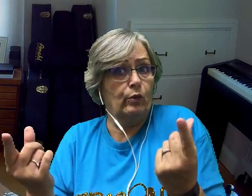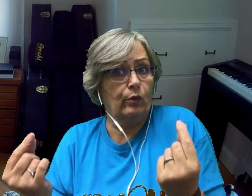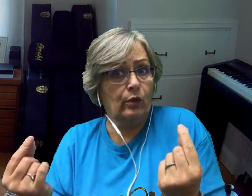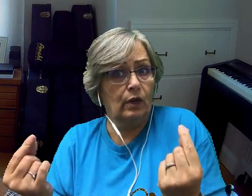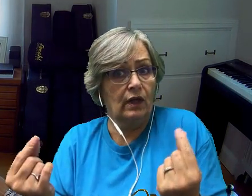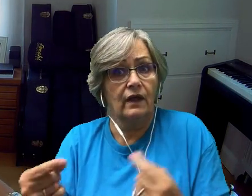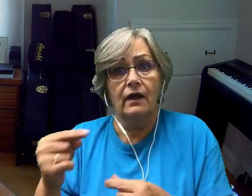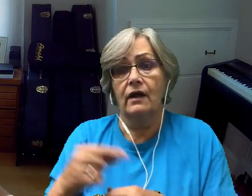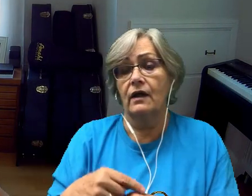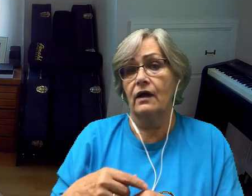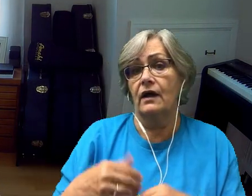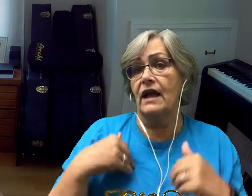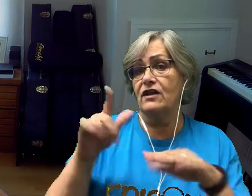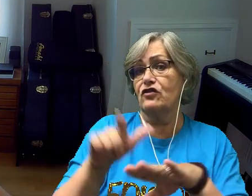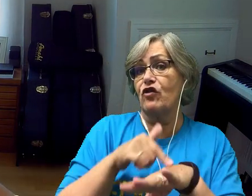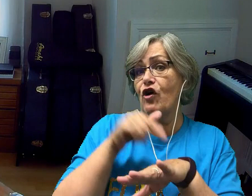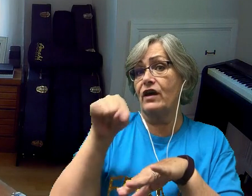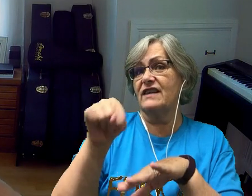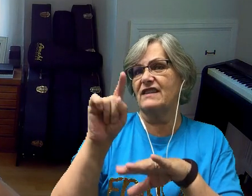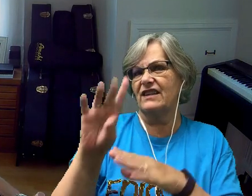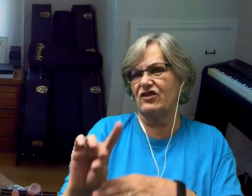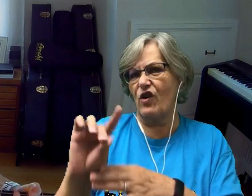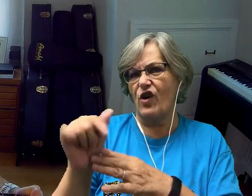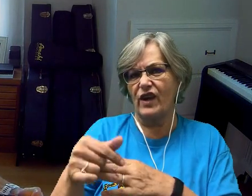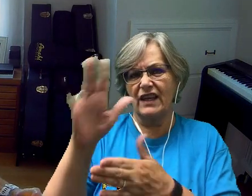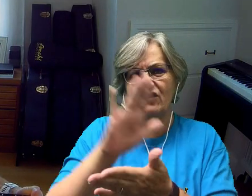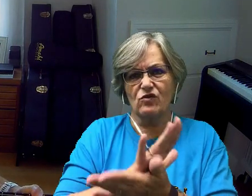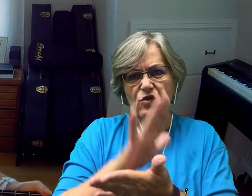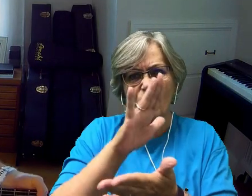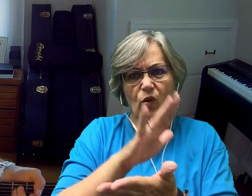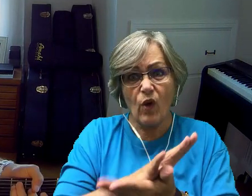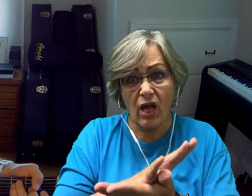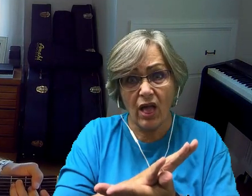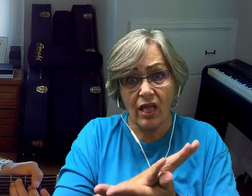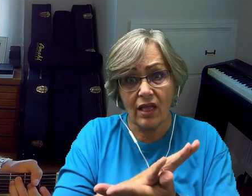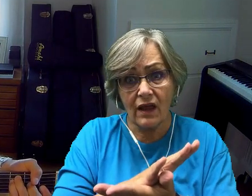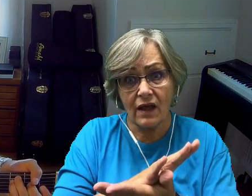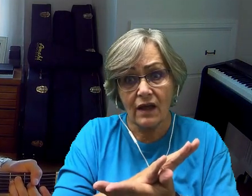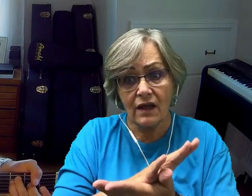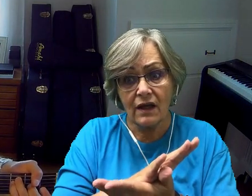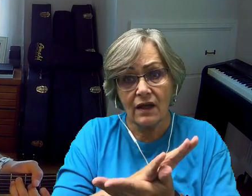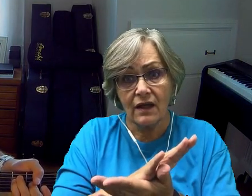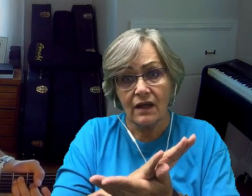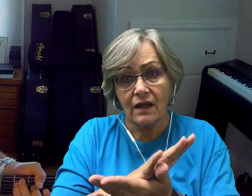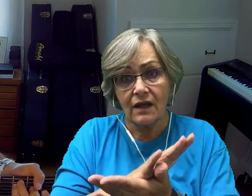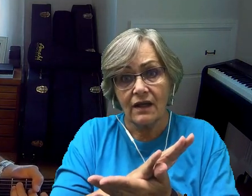do? As long as there's a dog in school,